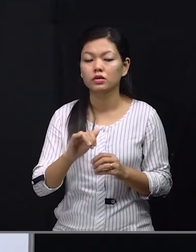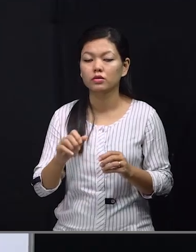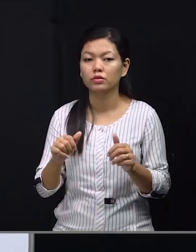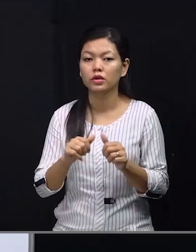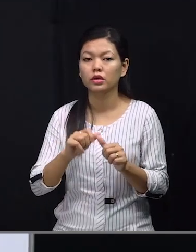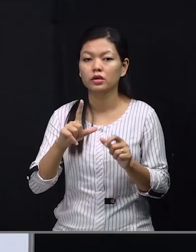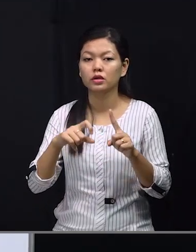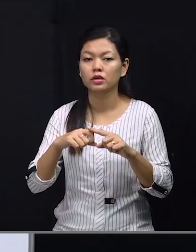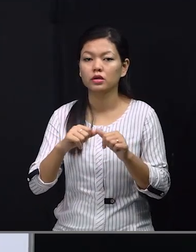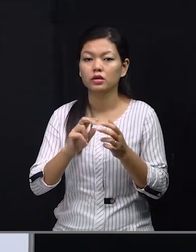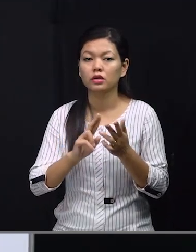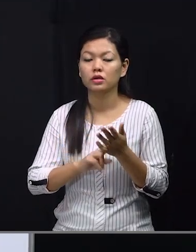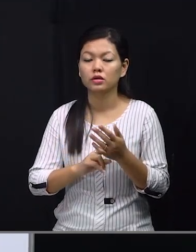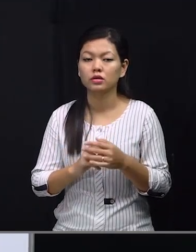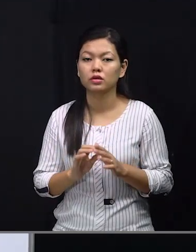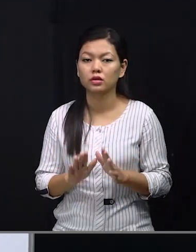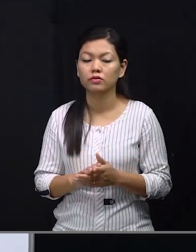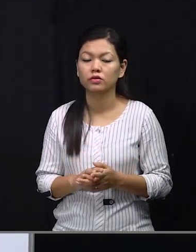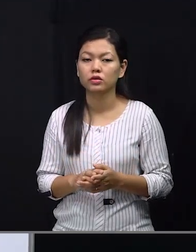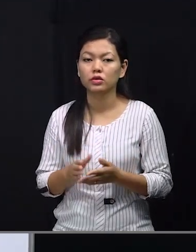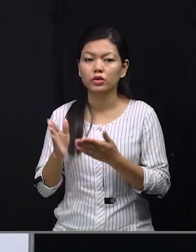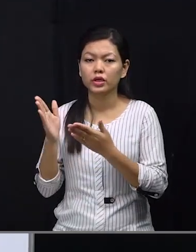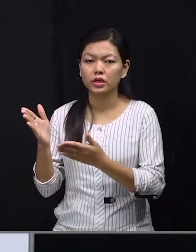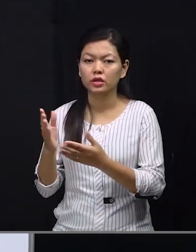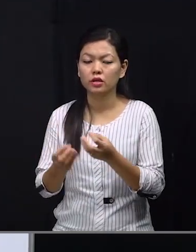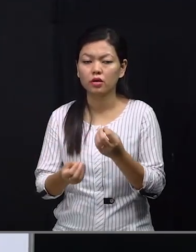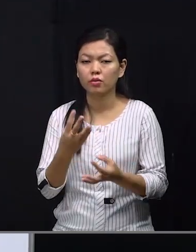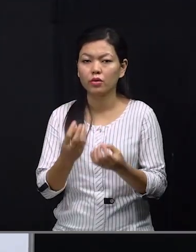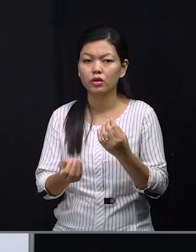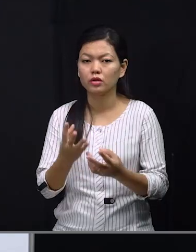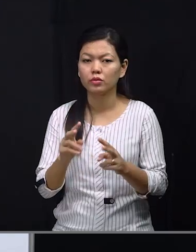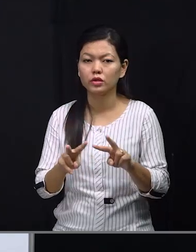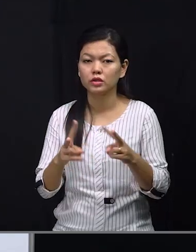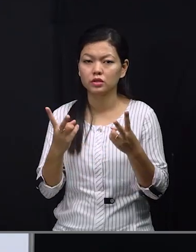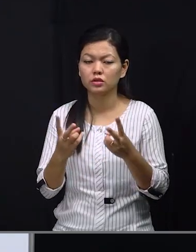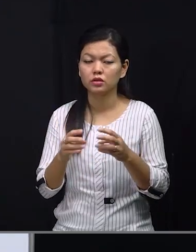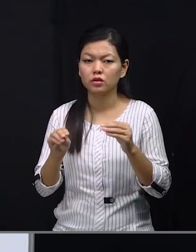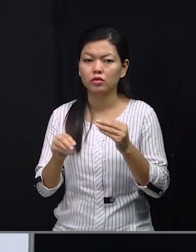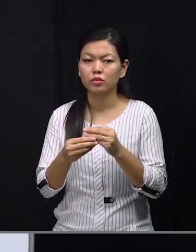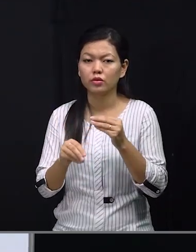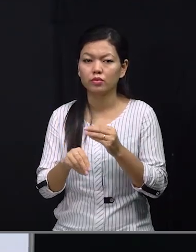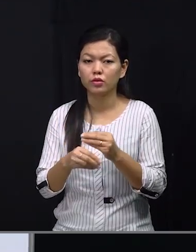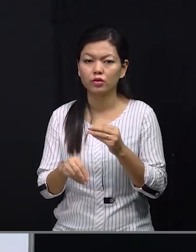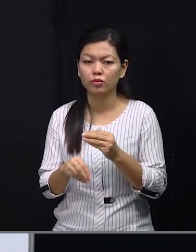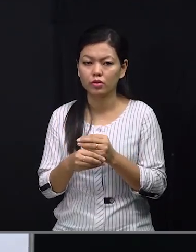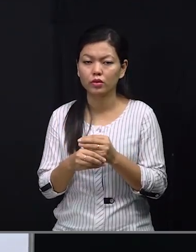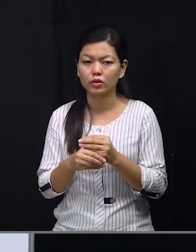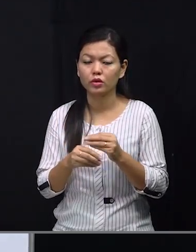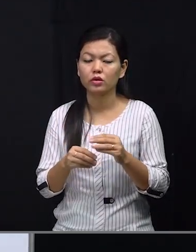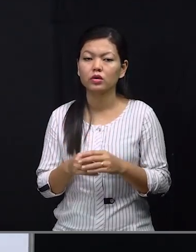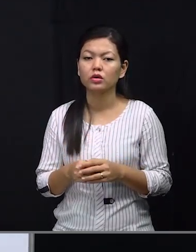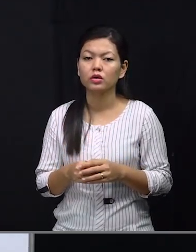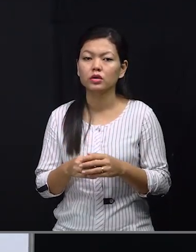the boiling point will depend on the length of the carbon chain. The more the number of carbon atoms in the molecule,